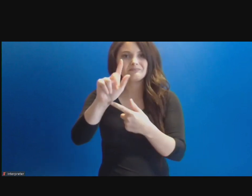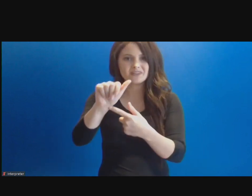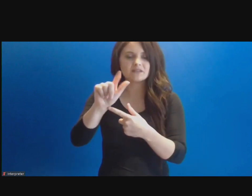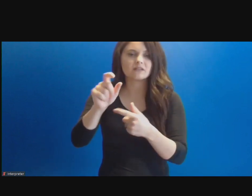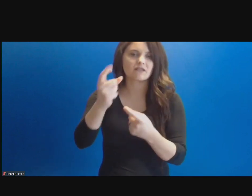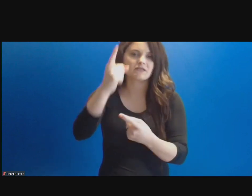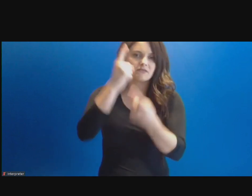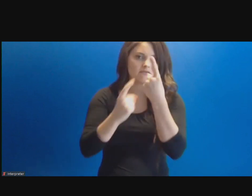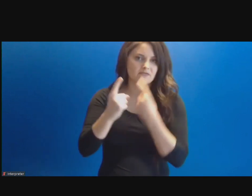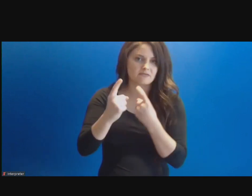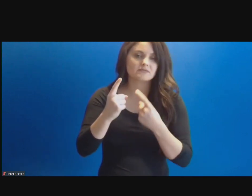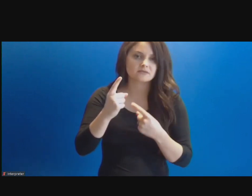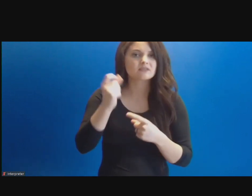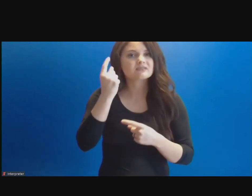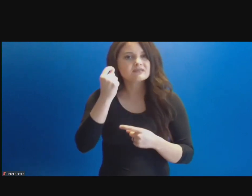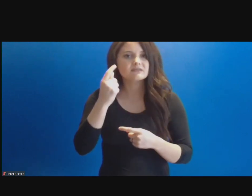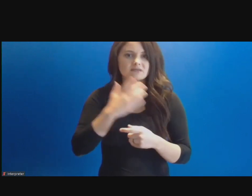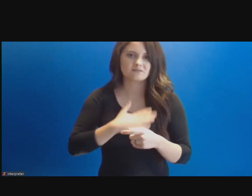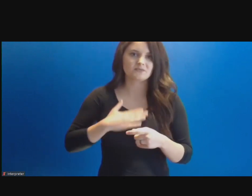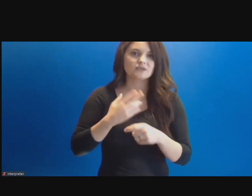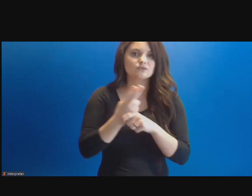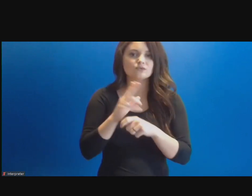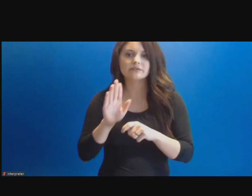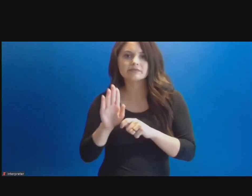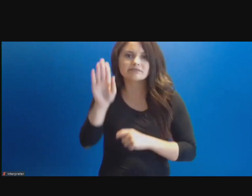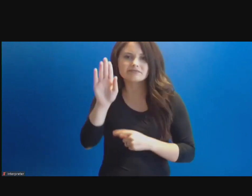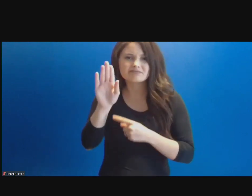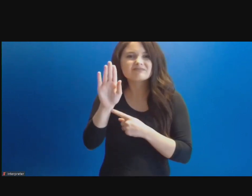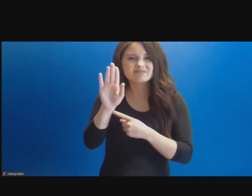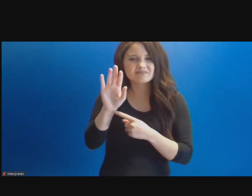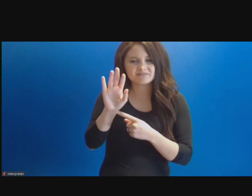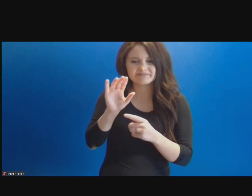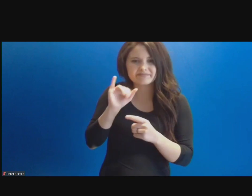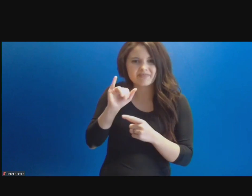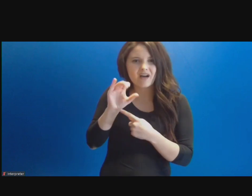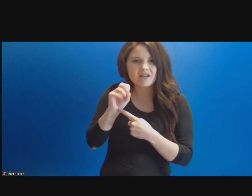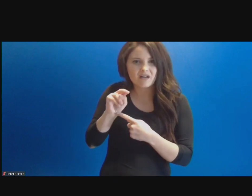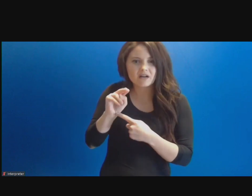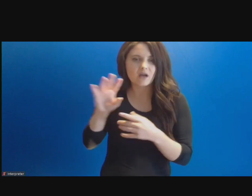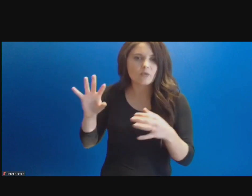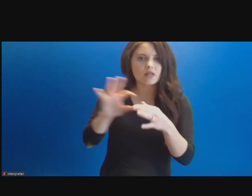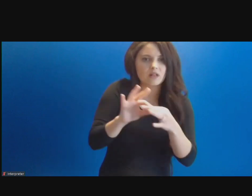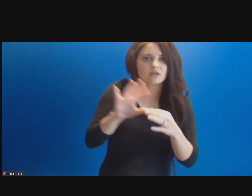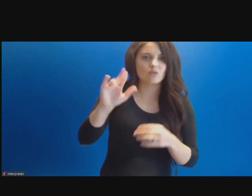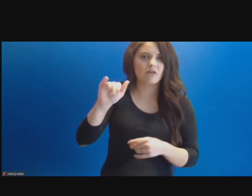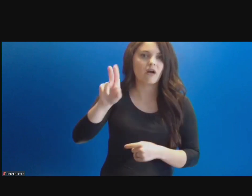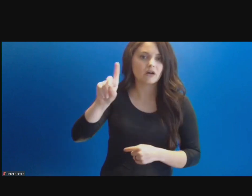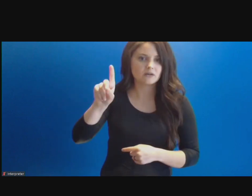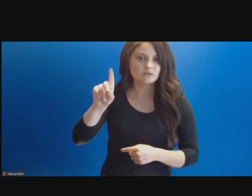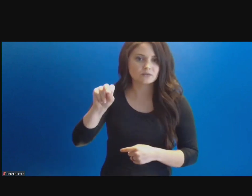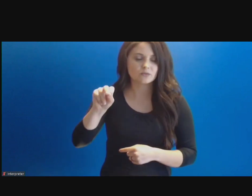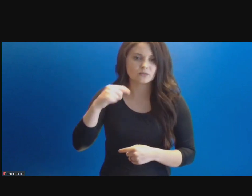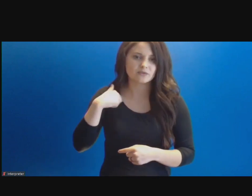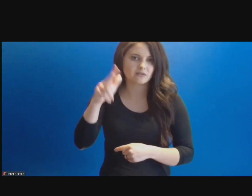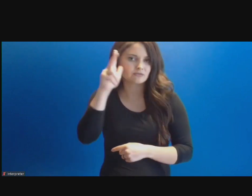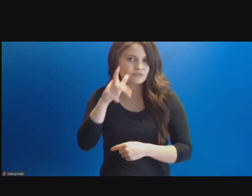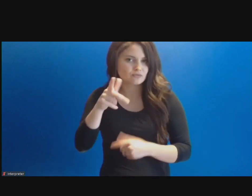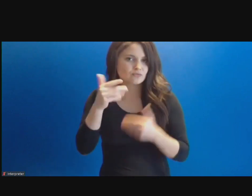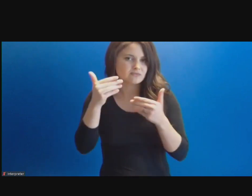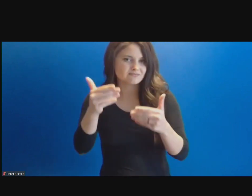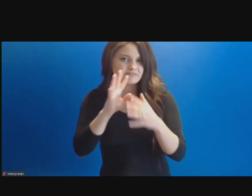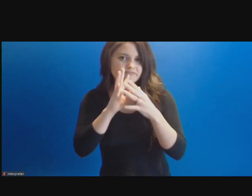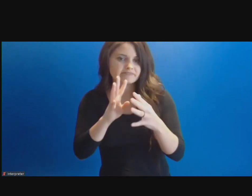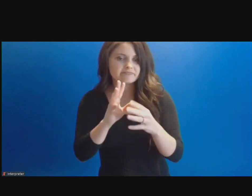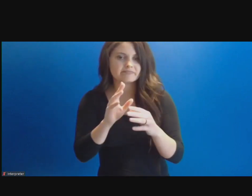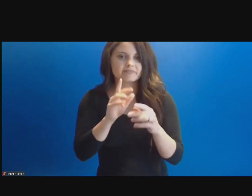ask questions, but please use the raise your hand feature and I will patch your audio in so you can ask your question. But let's